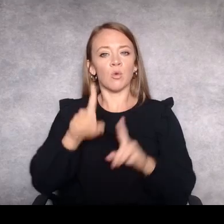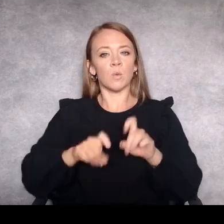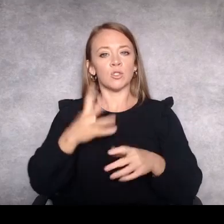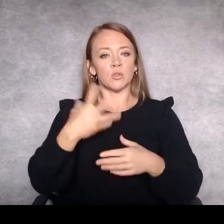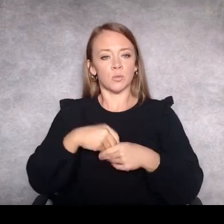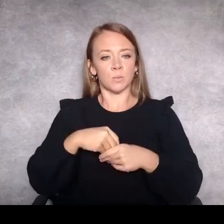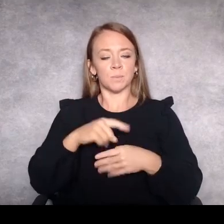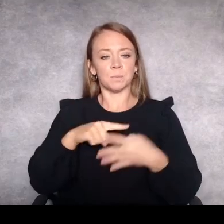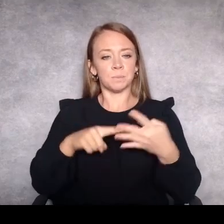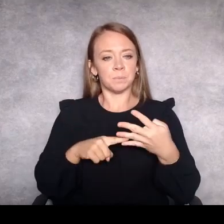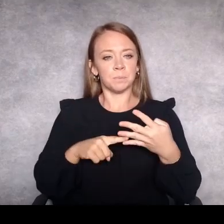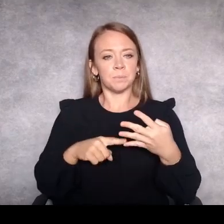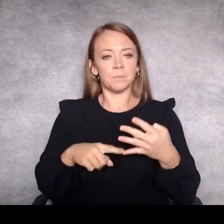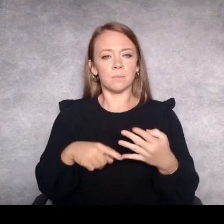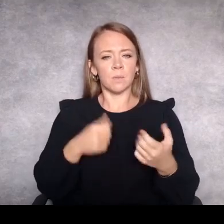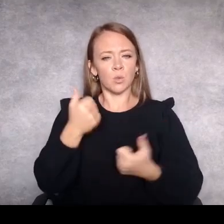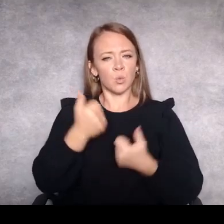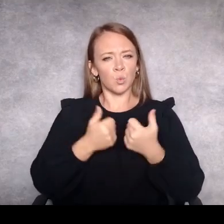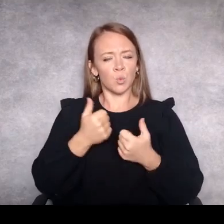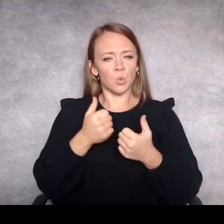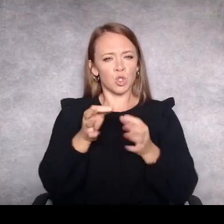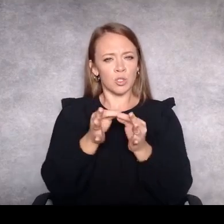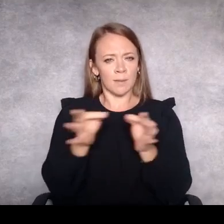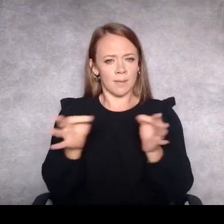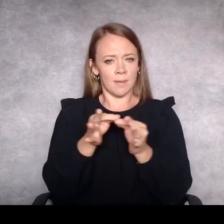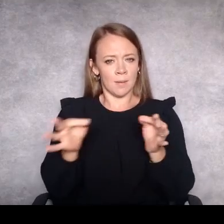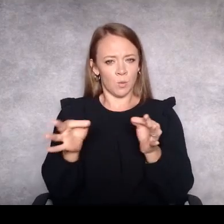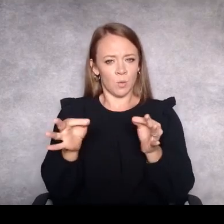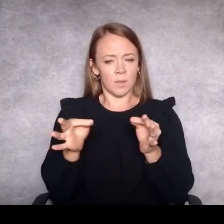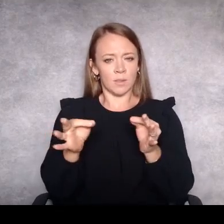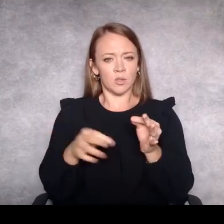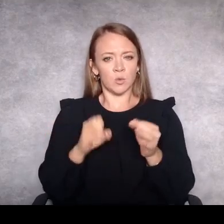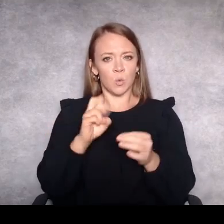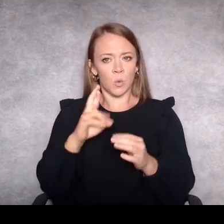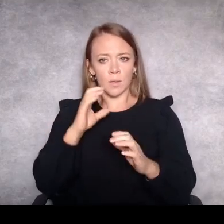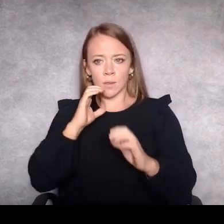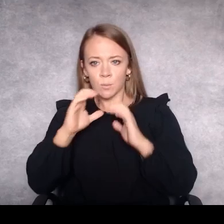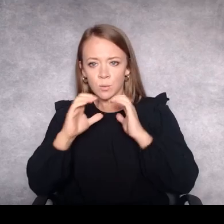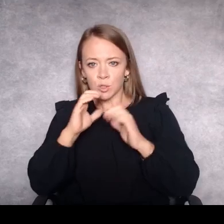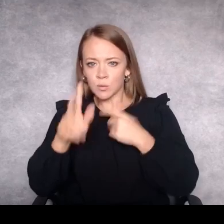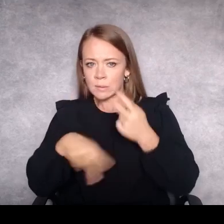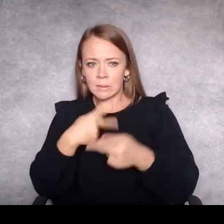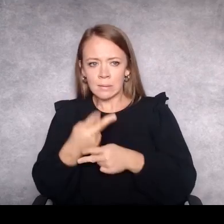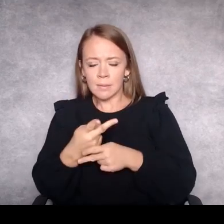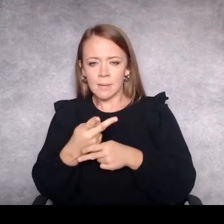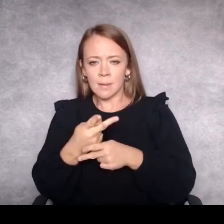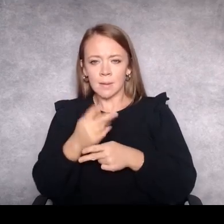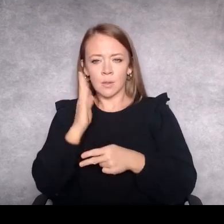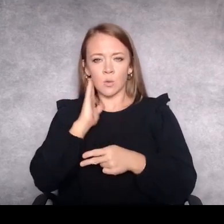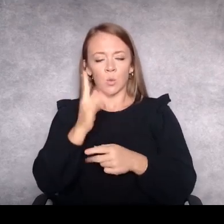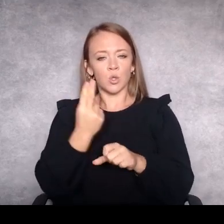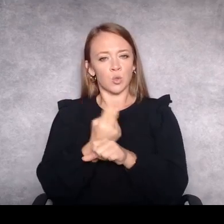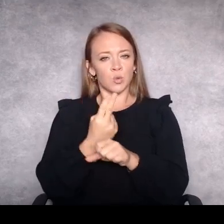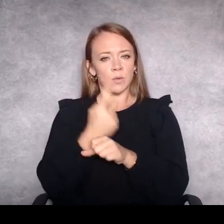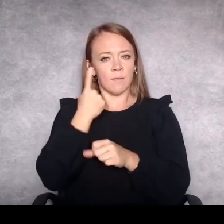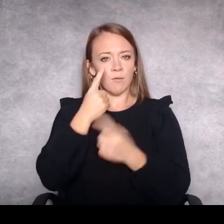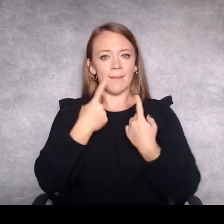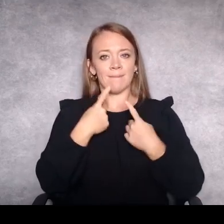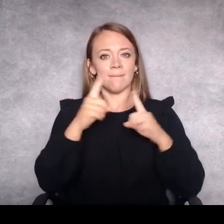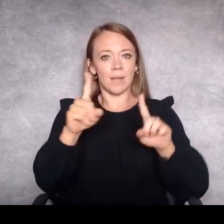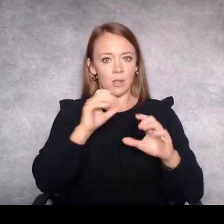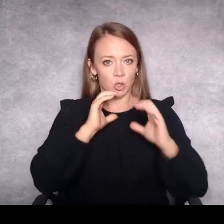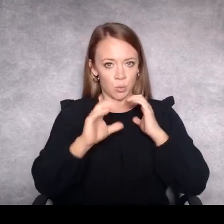Some other guiding questions include what language or languages or mode or modes of communication will be used